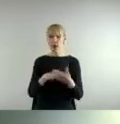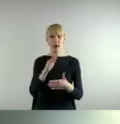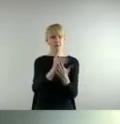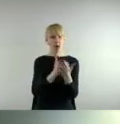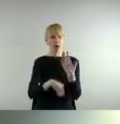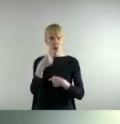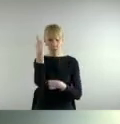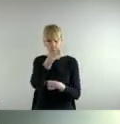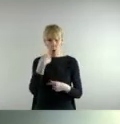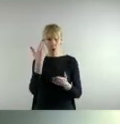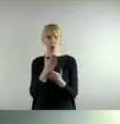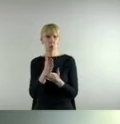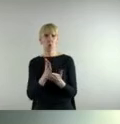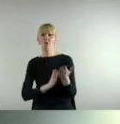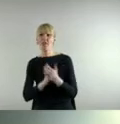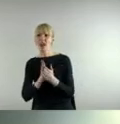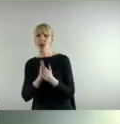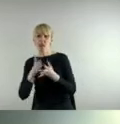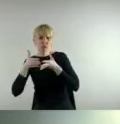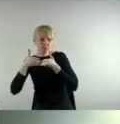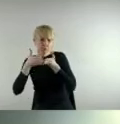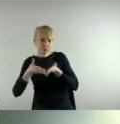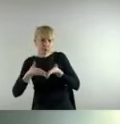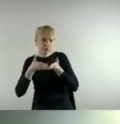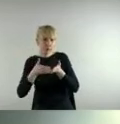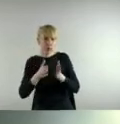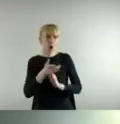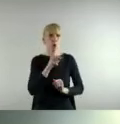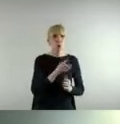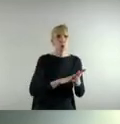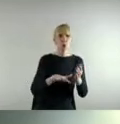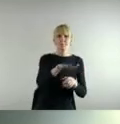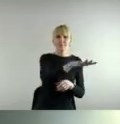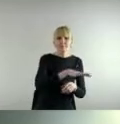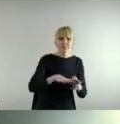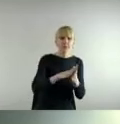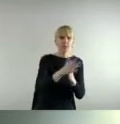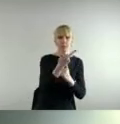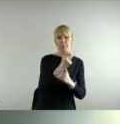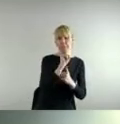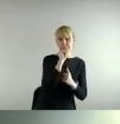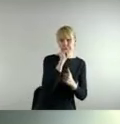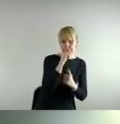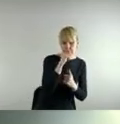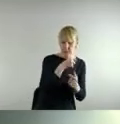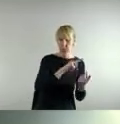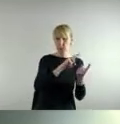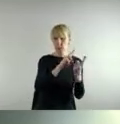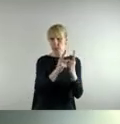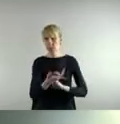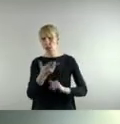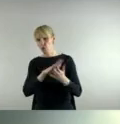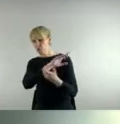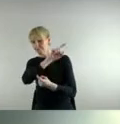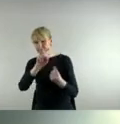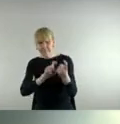shifting and aging demographics, and they have certain conflicts locally related to things such as wind power and fish